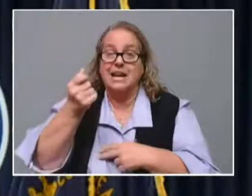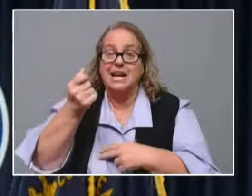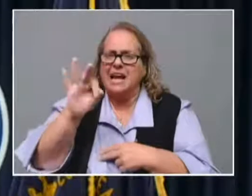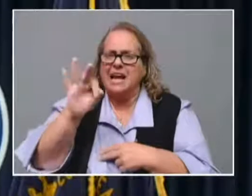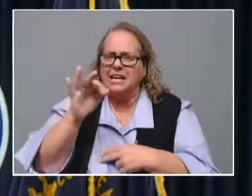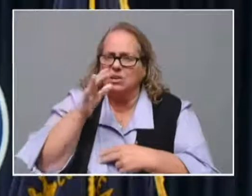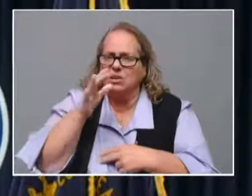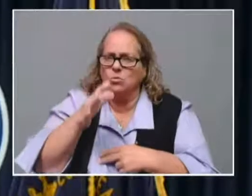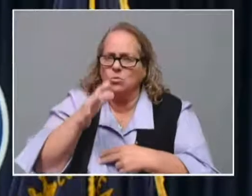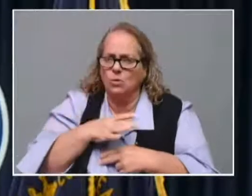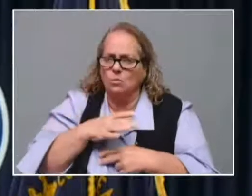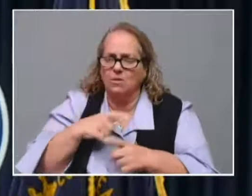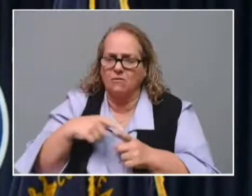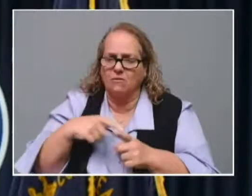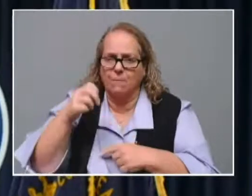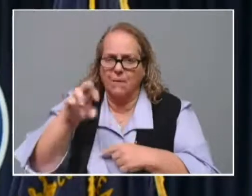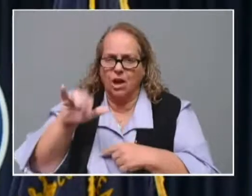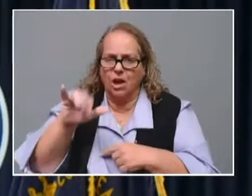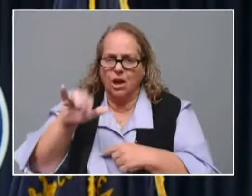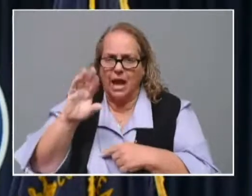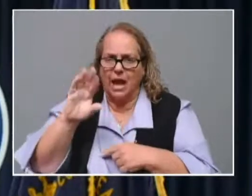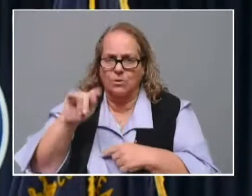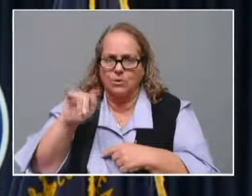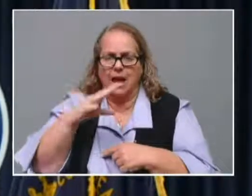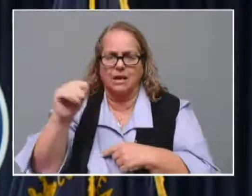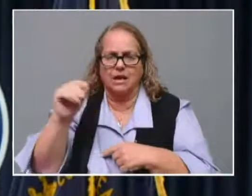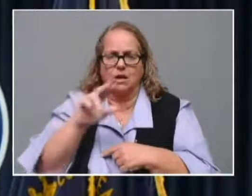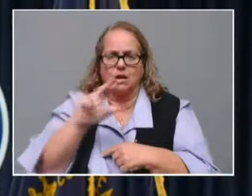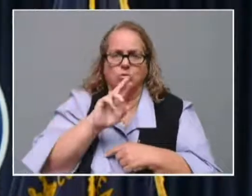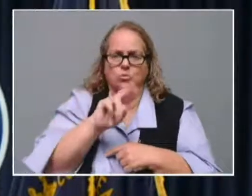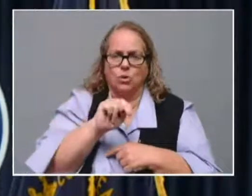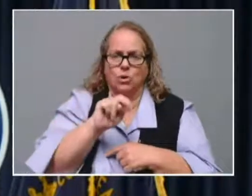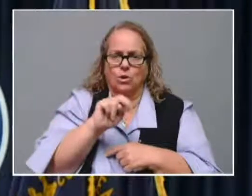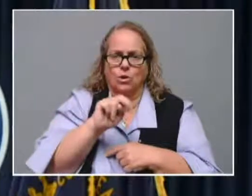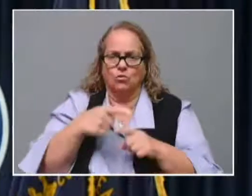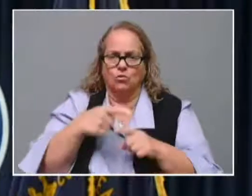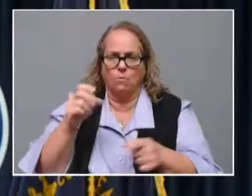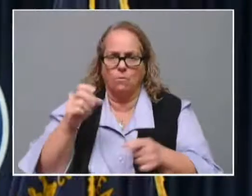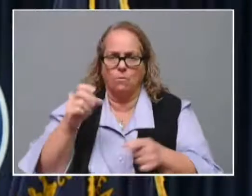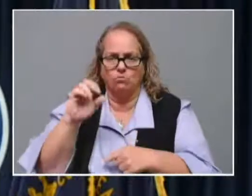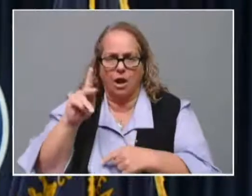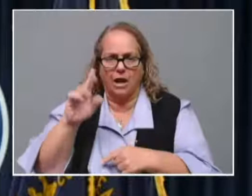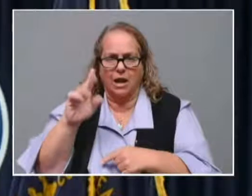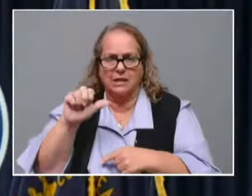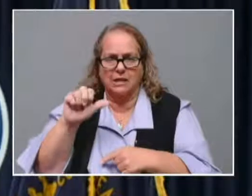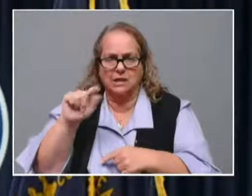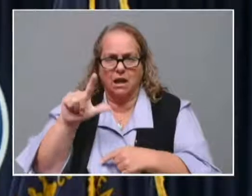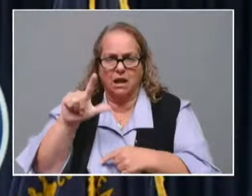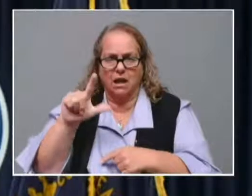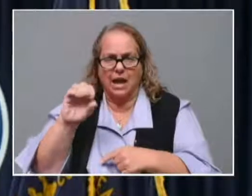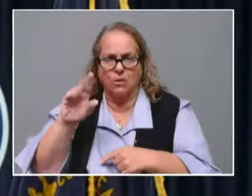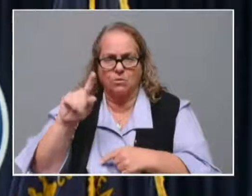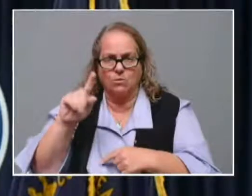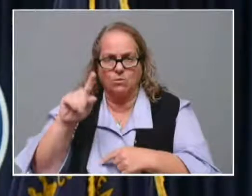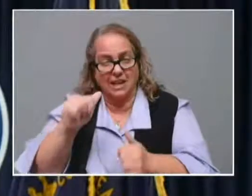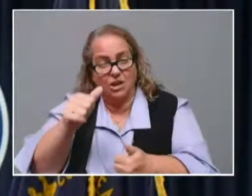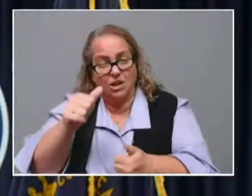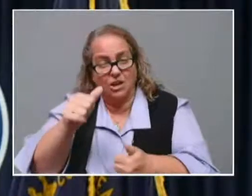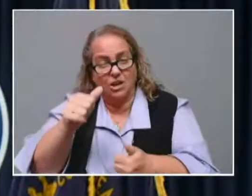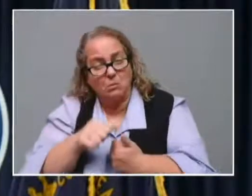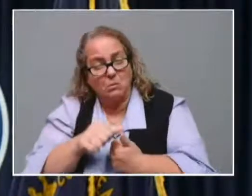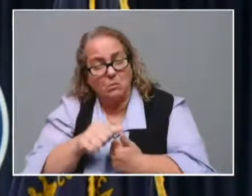County, and a 22-year-old woman from Rockcastle County. Can you remember a day that we had somebody